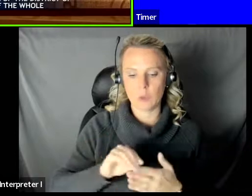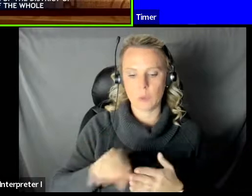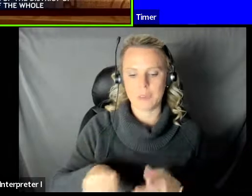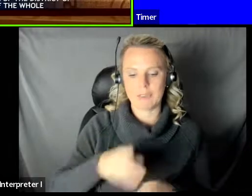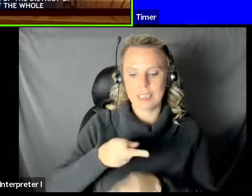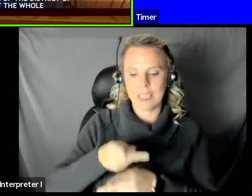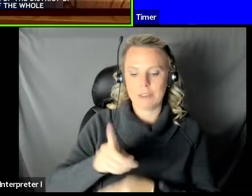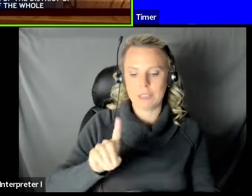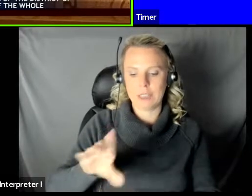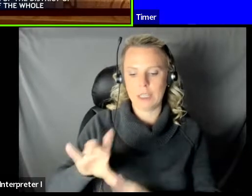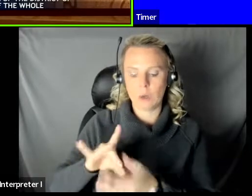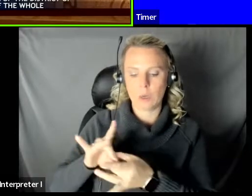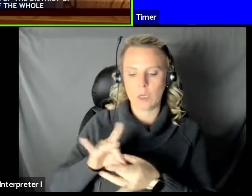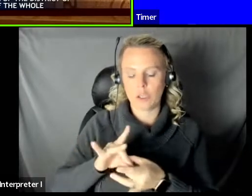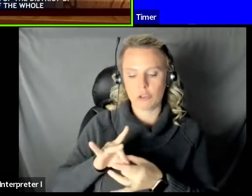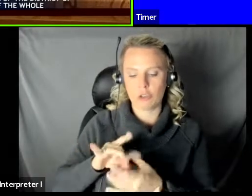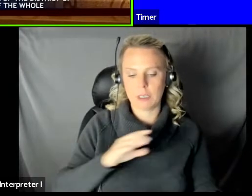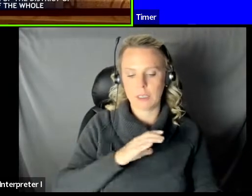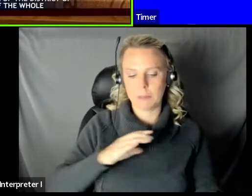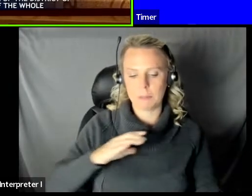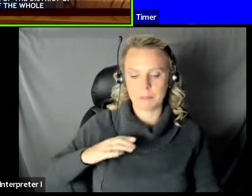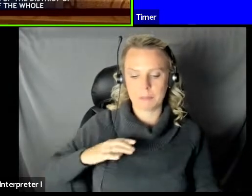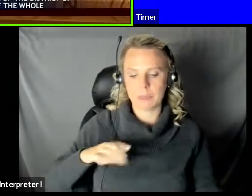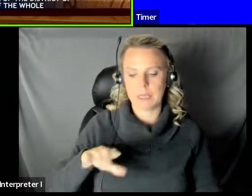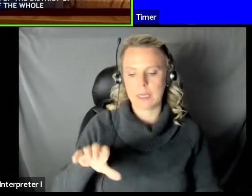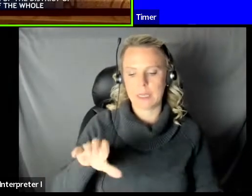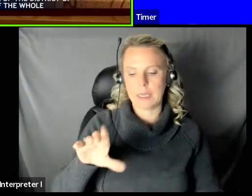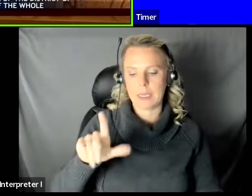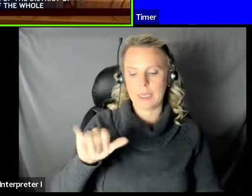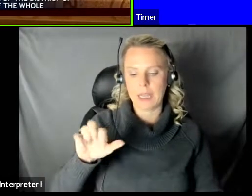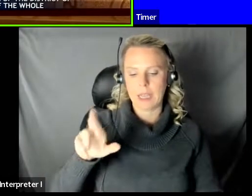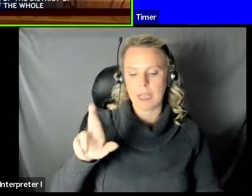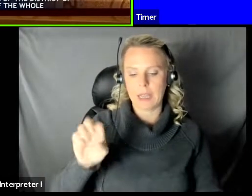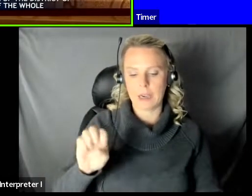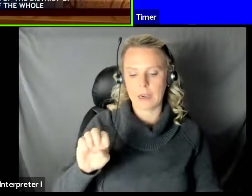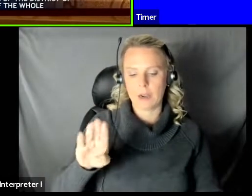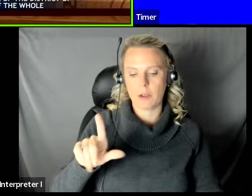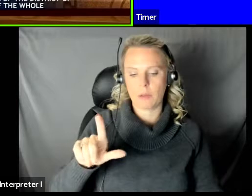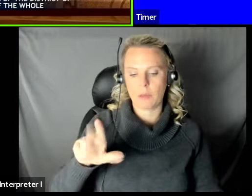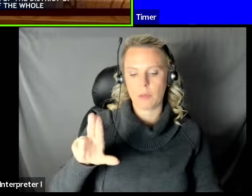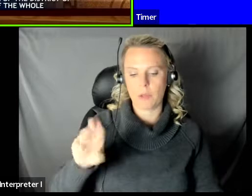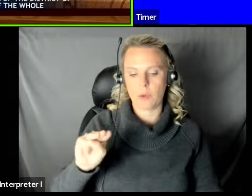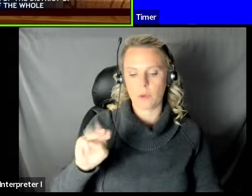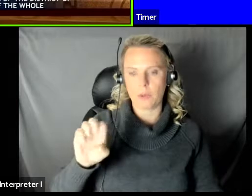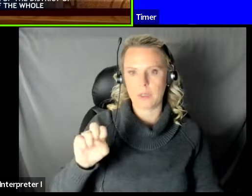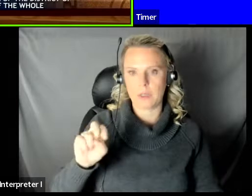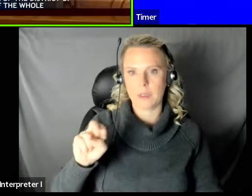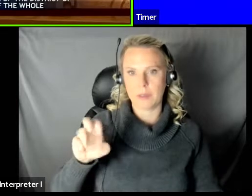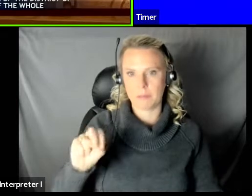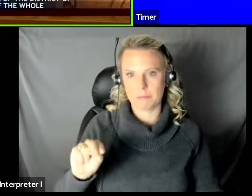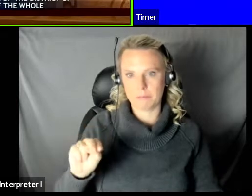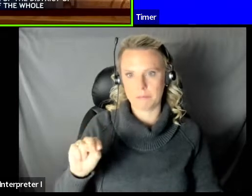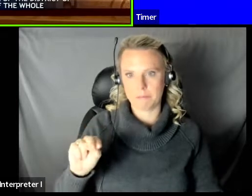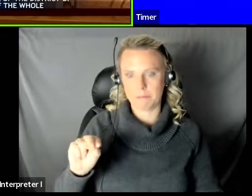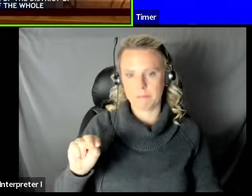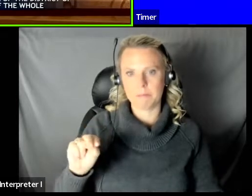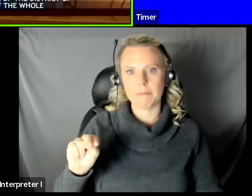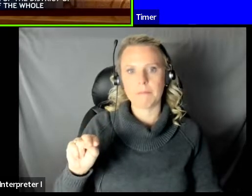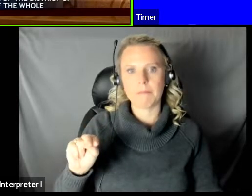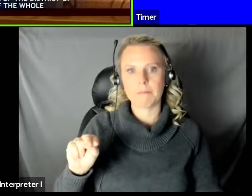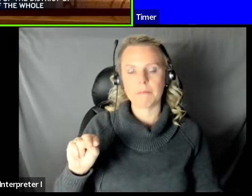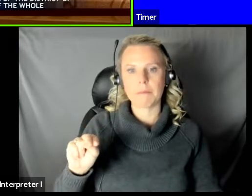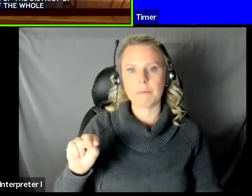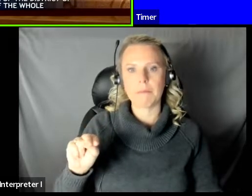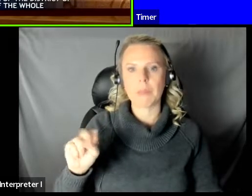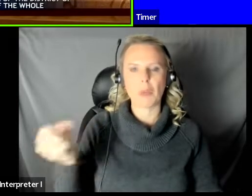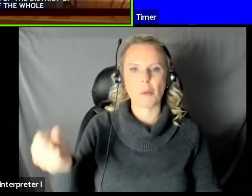Court, PR 24-938 would confirm the mayor's nomination of Clara Blumenson for appointment to